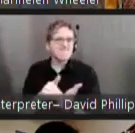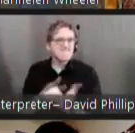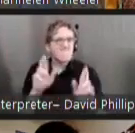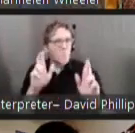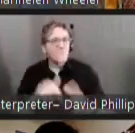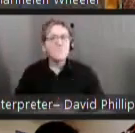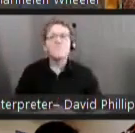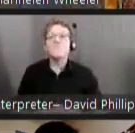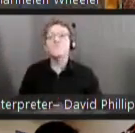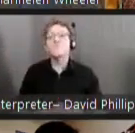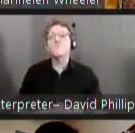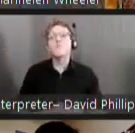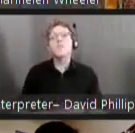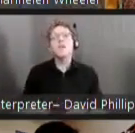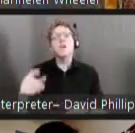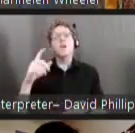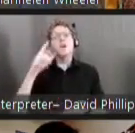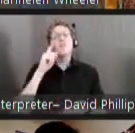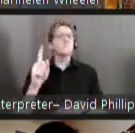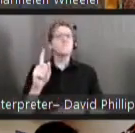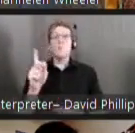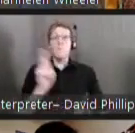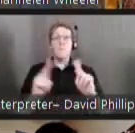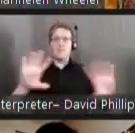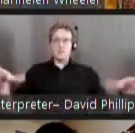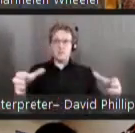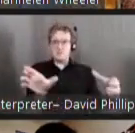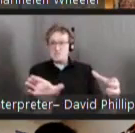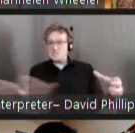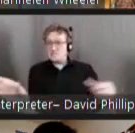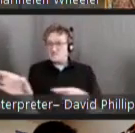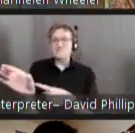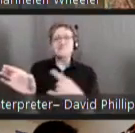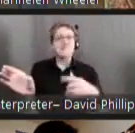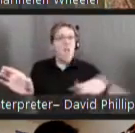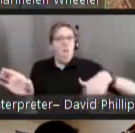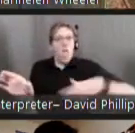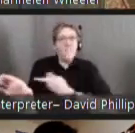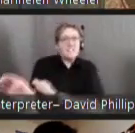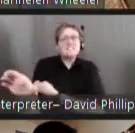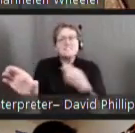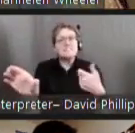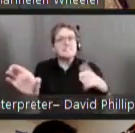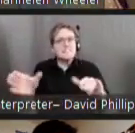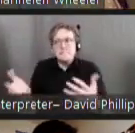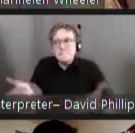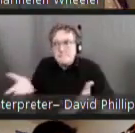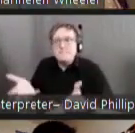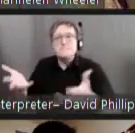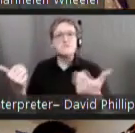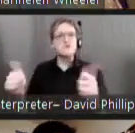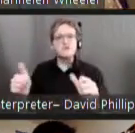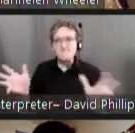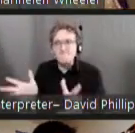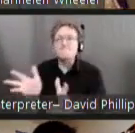comes to getting a good proportion of our population vaccinated, we still have a ways to go. Alachua County is doing well, all things considered, compared to the rest